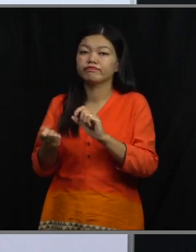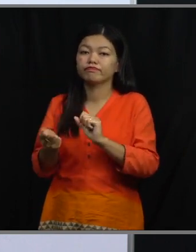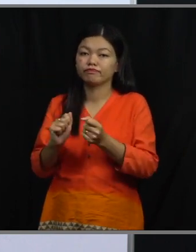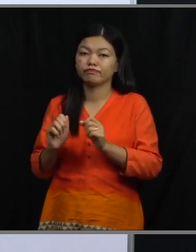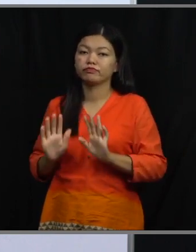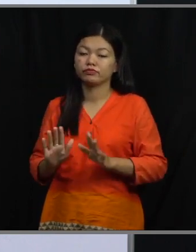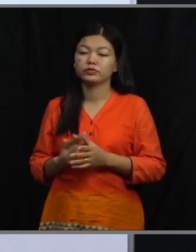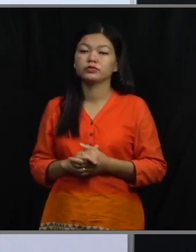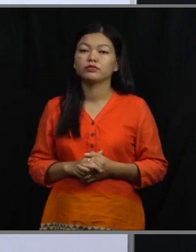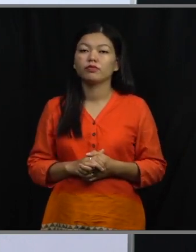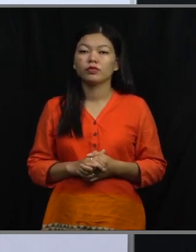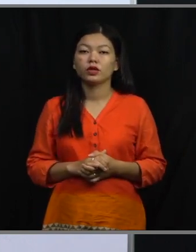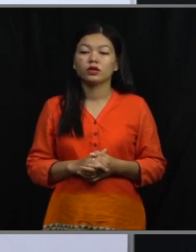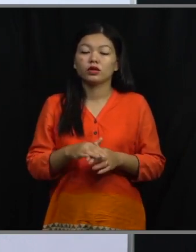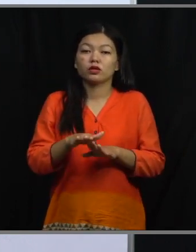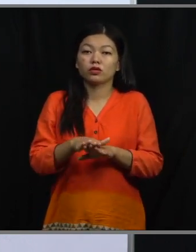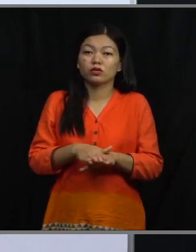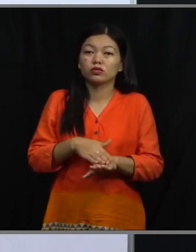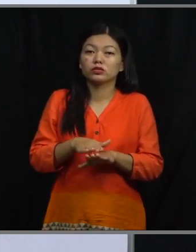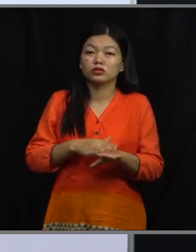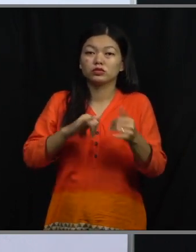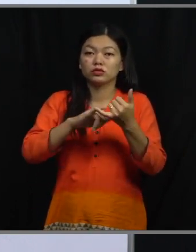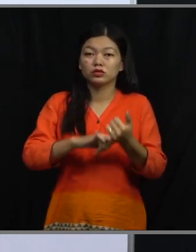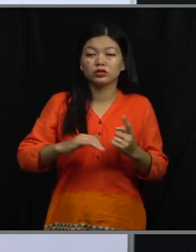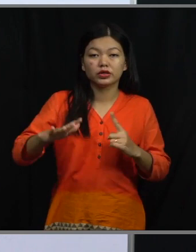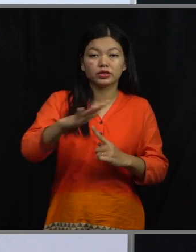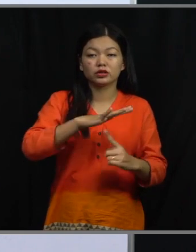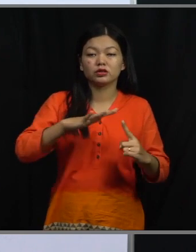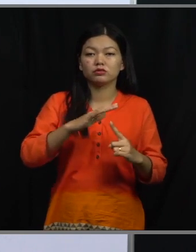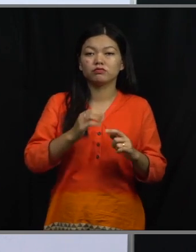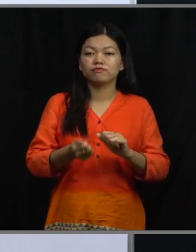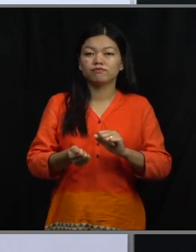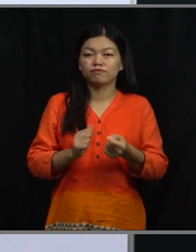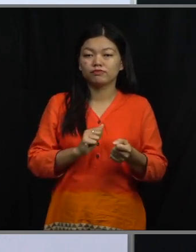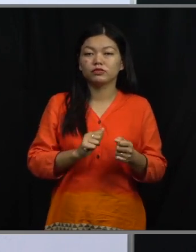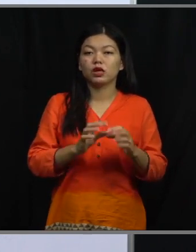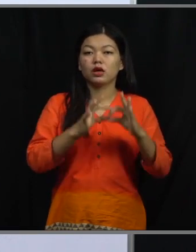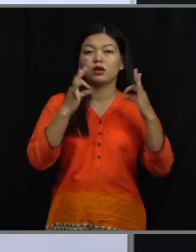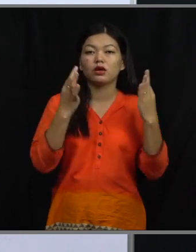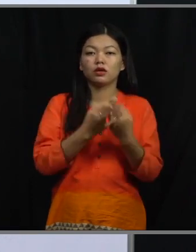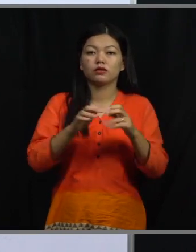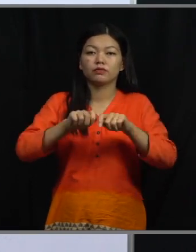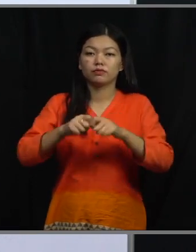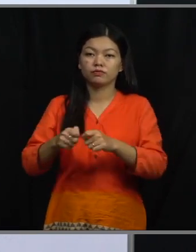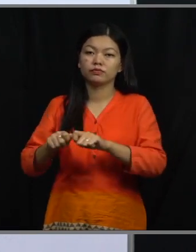the family gets broken up into, you know, nuclear family. That is what it means here. The next is